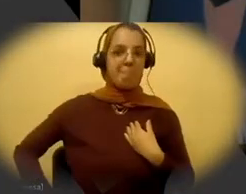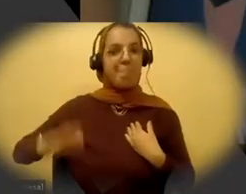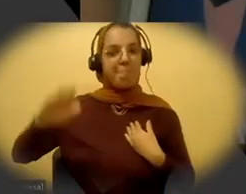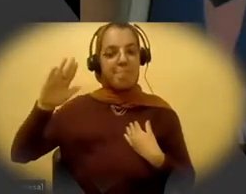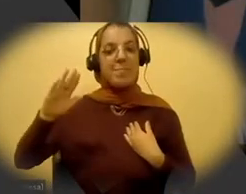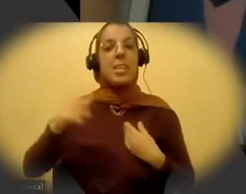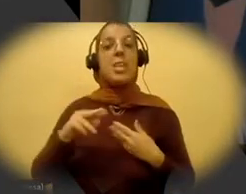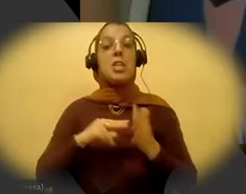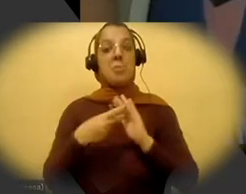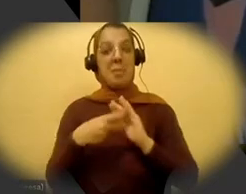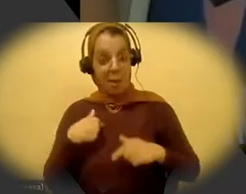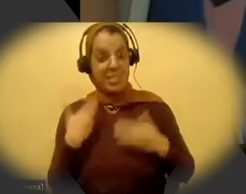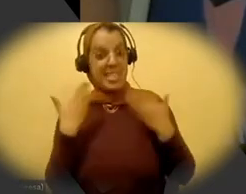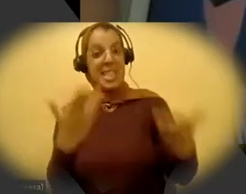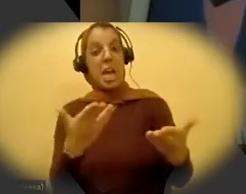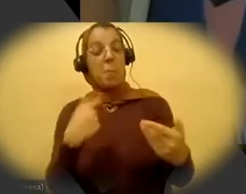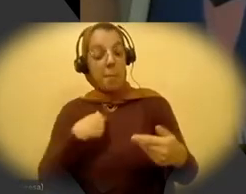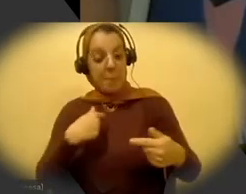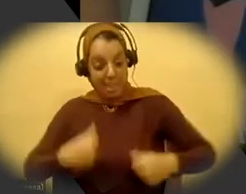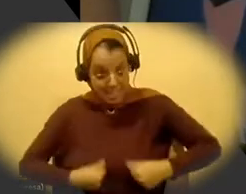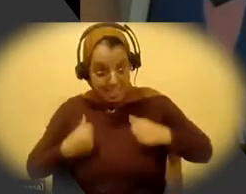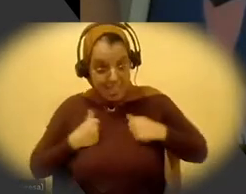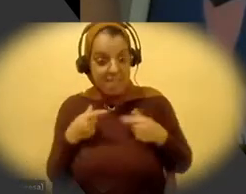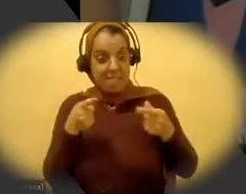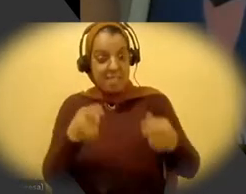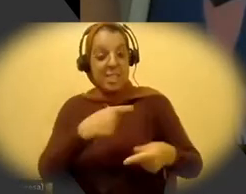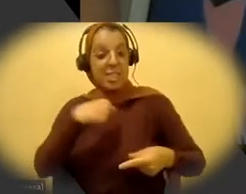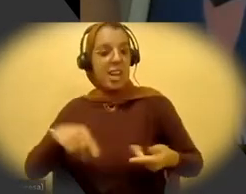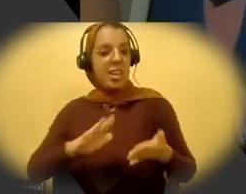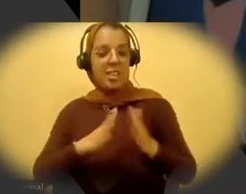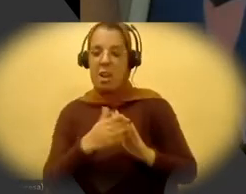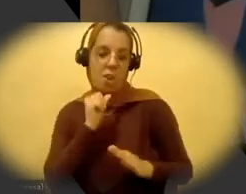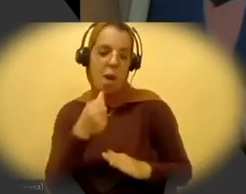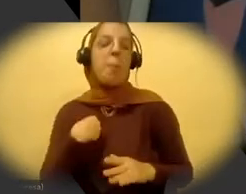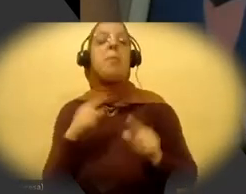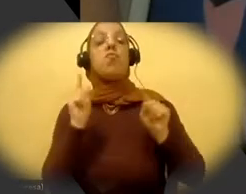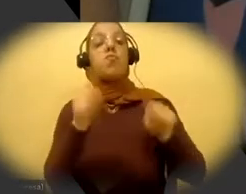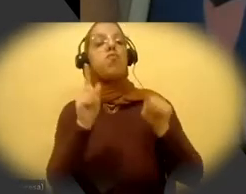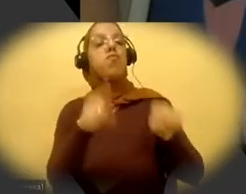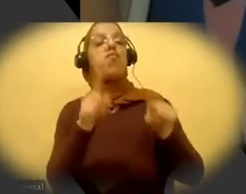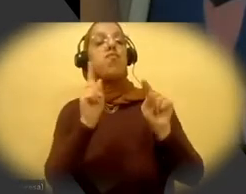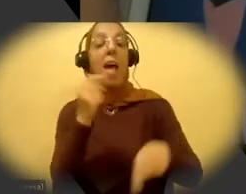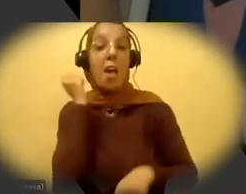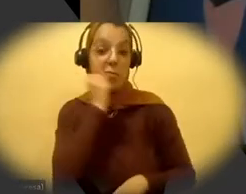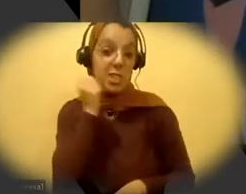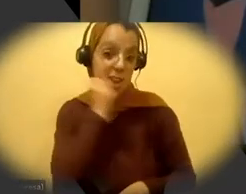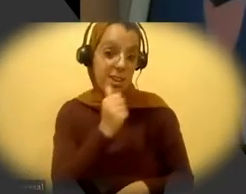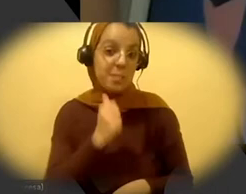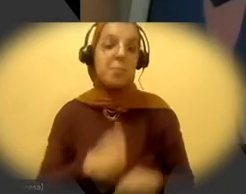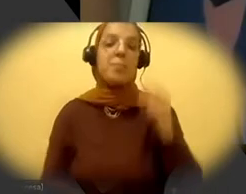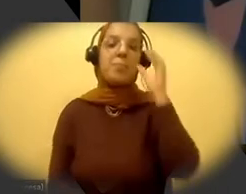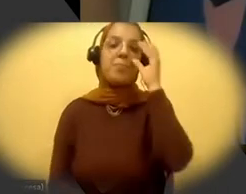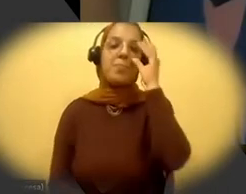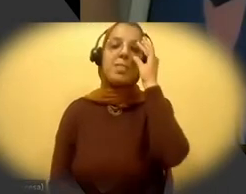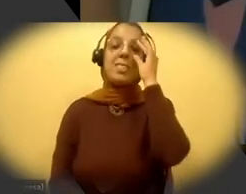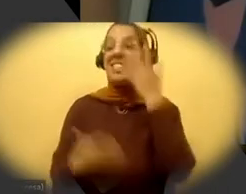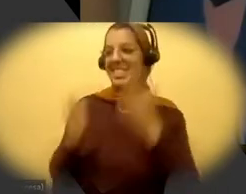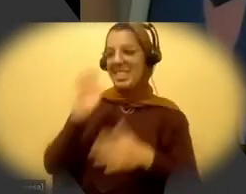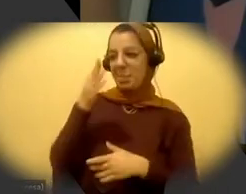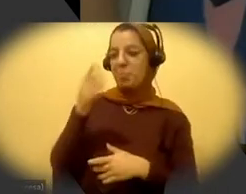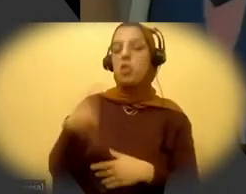but I didn't live in Chinatown, but I was there every day almost. Yeah, so you must know it very